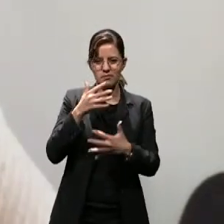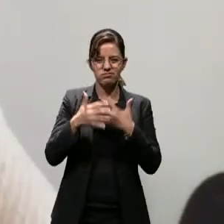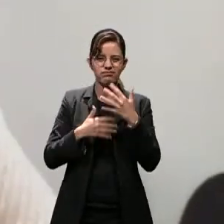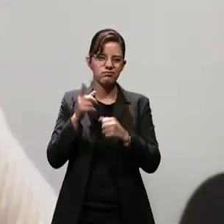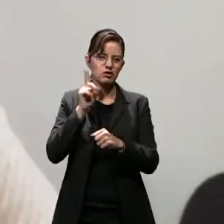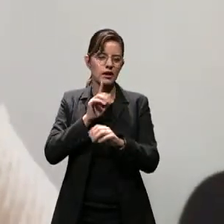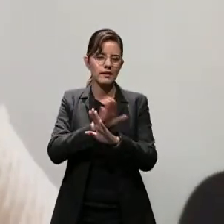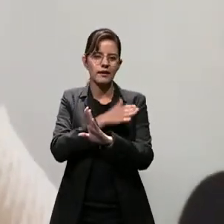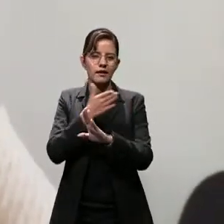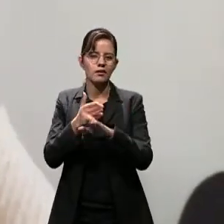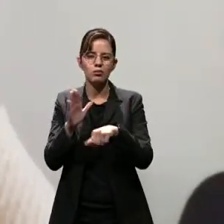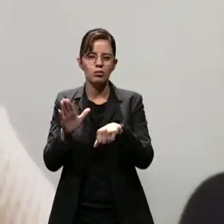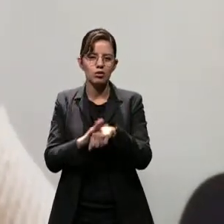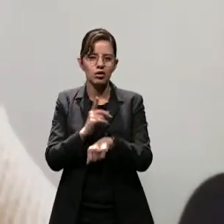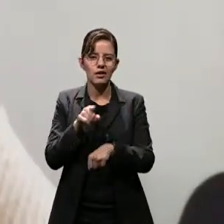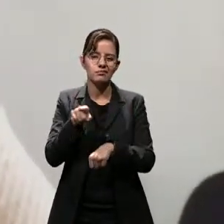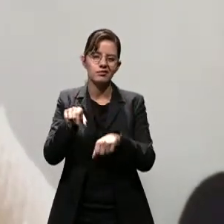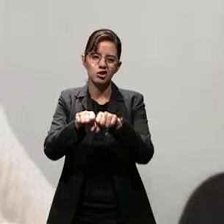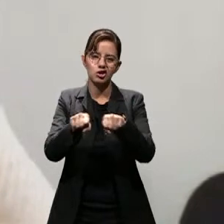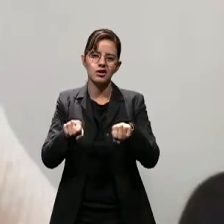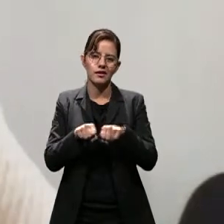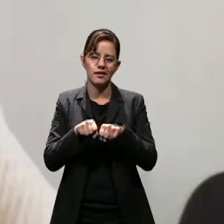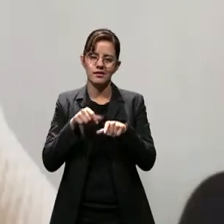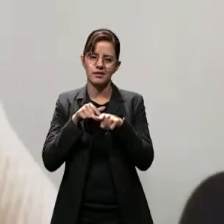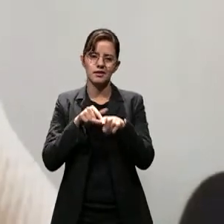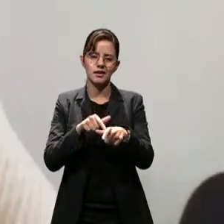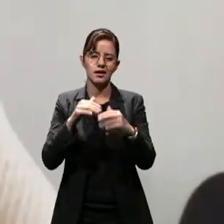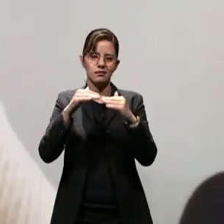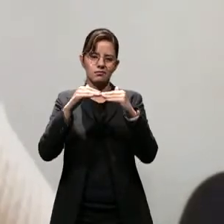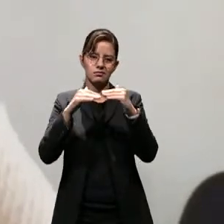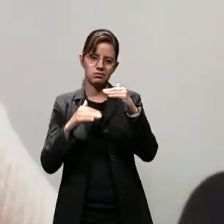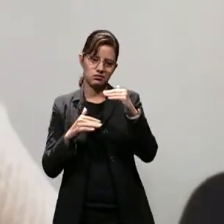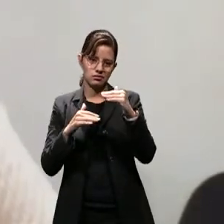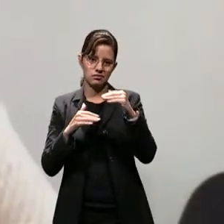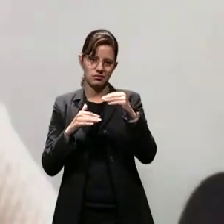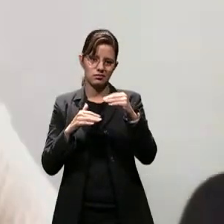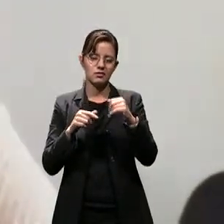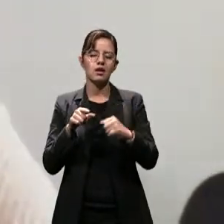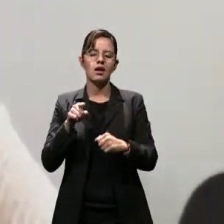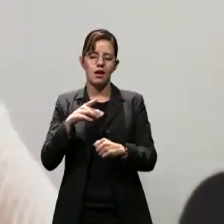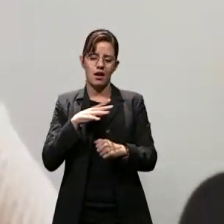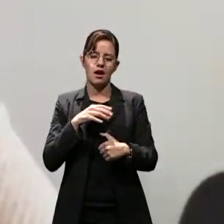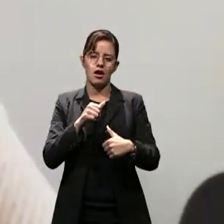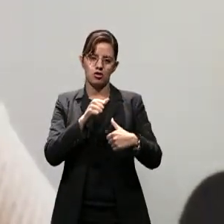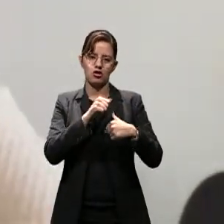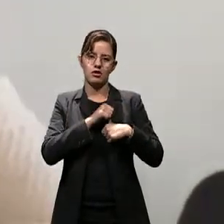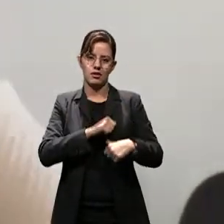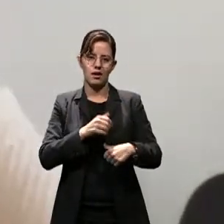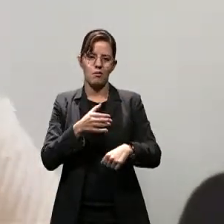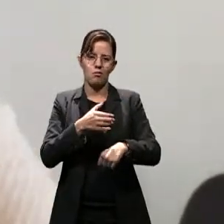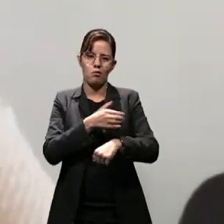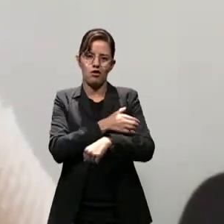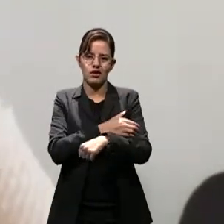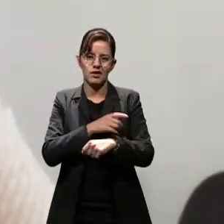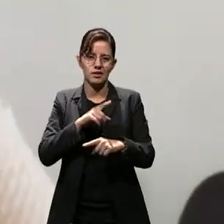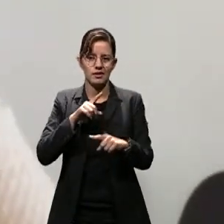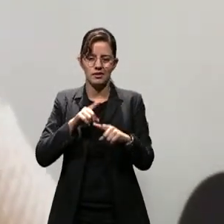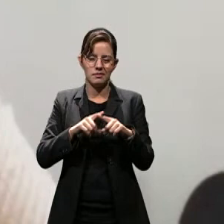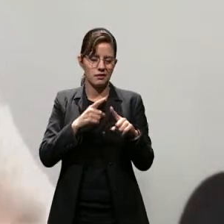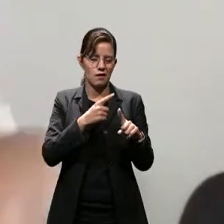inequality that we have in our society. Our societies continue to be hierarchical,